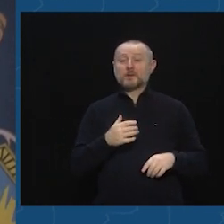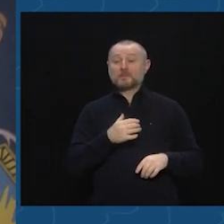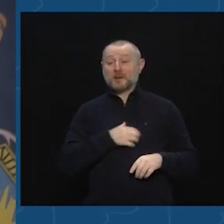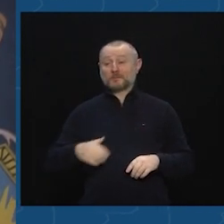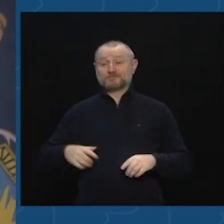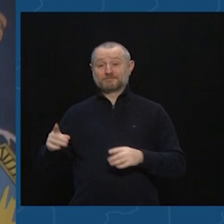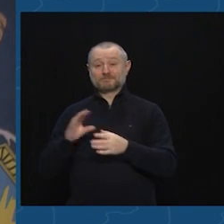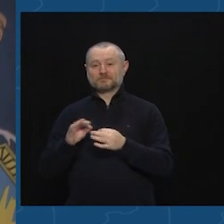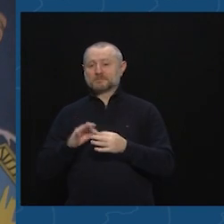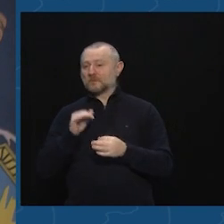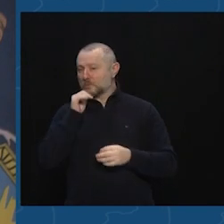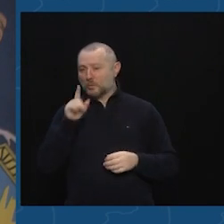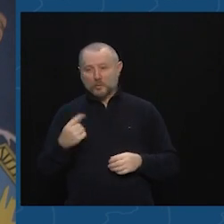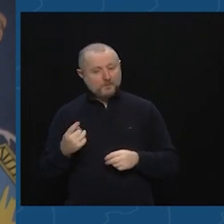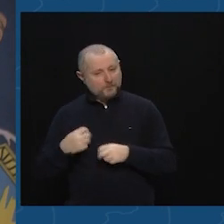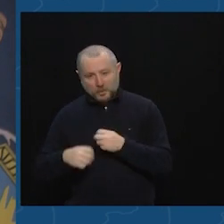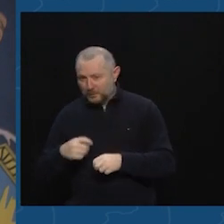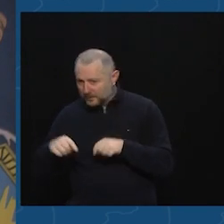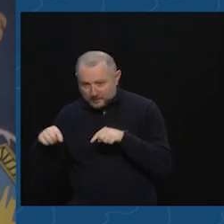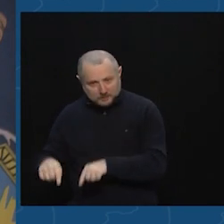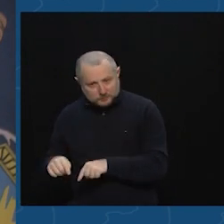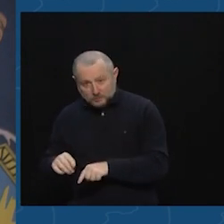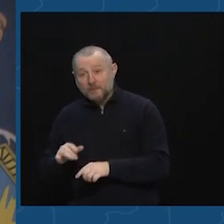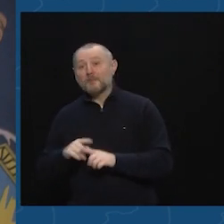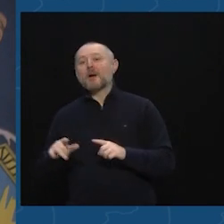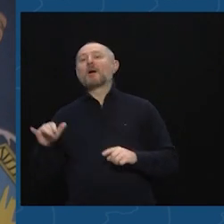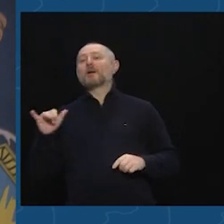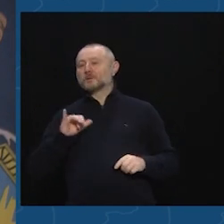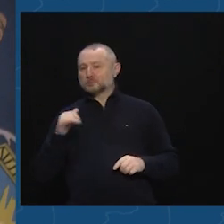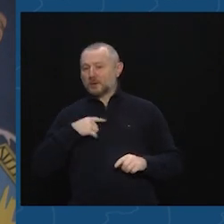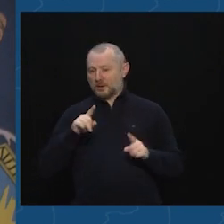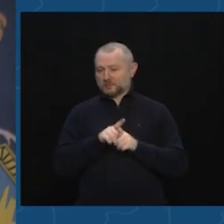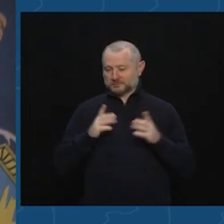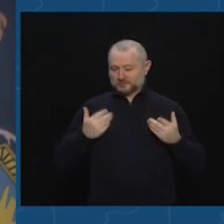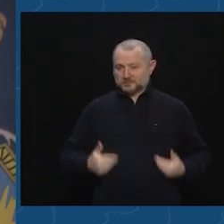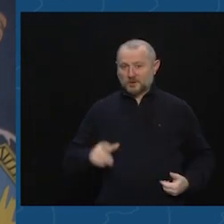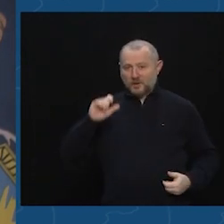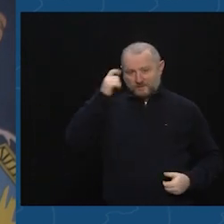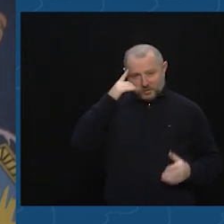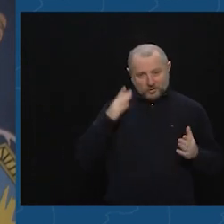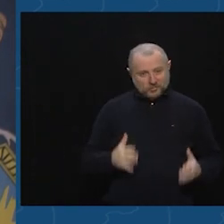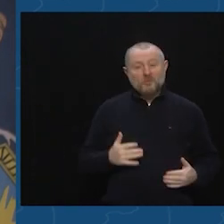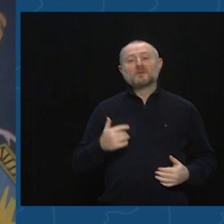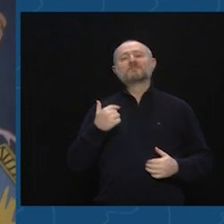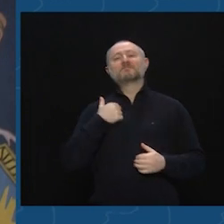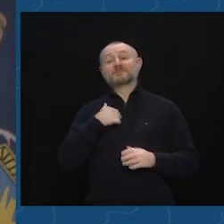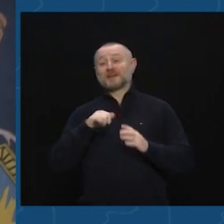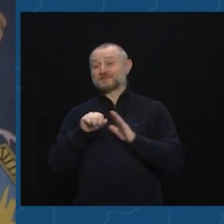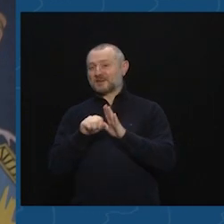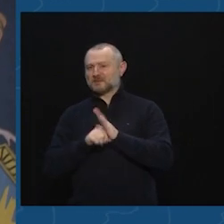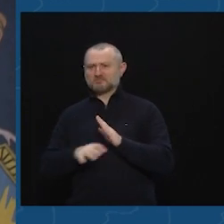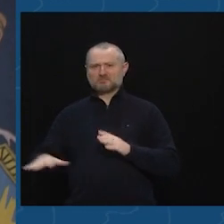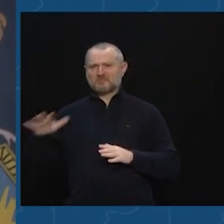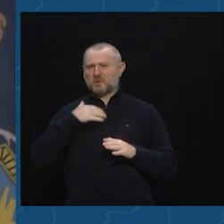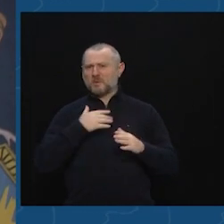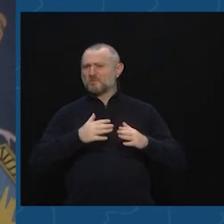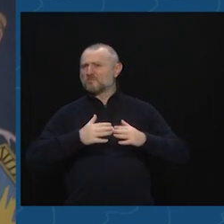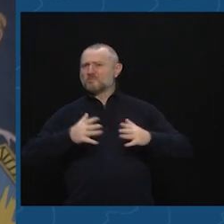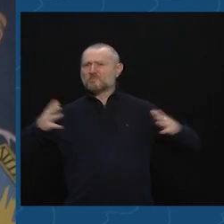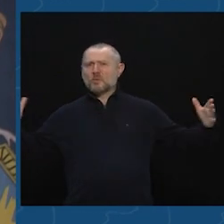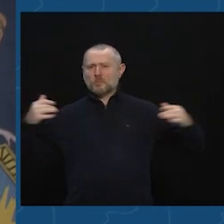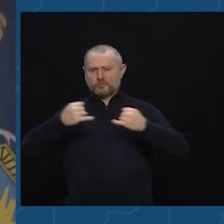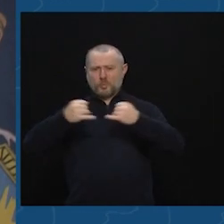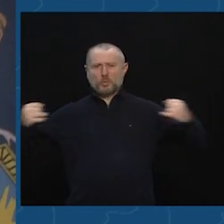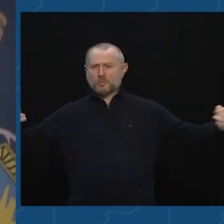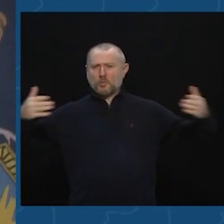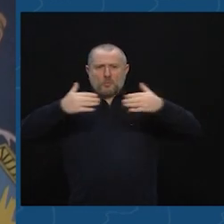but it is one as governor of the state that has porous borders. And the flow of guns is apparent to us. It